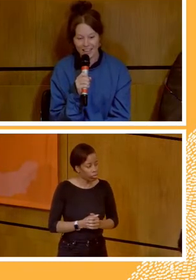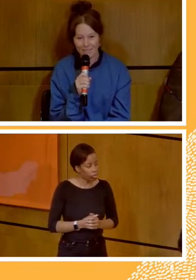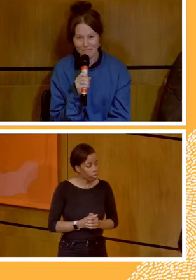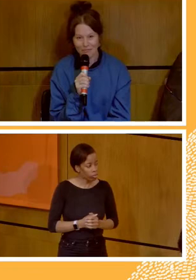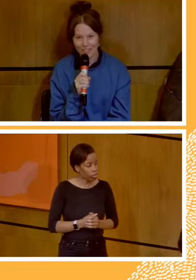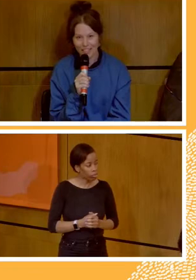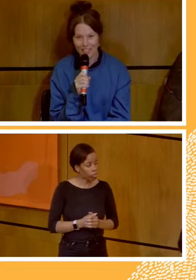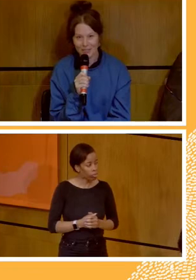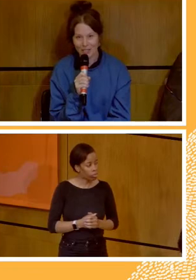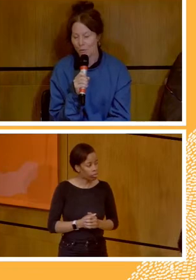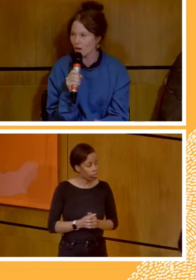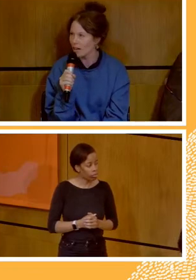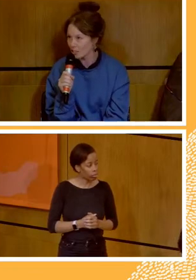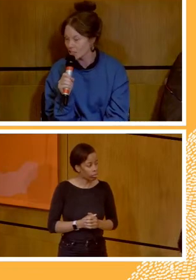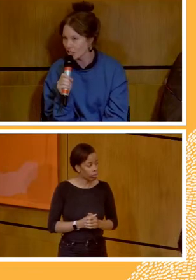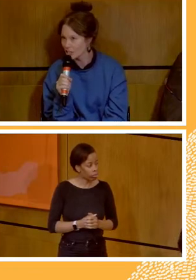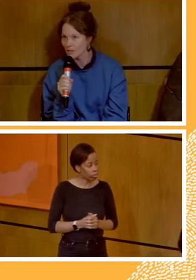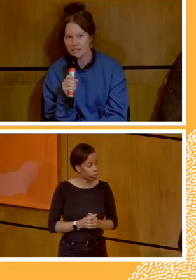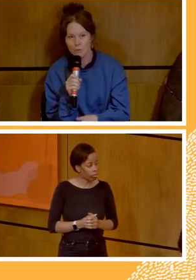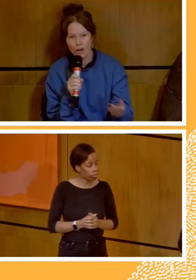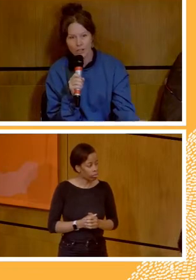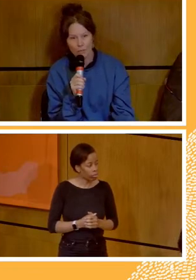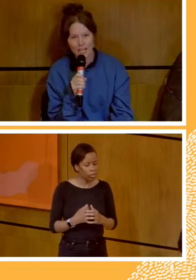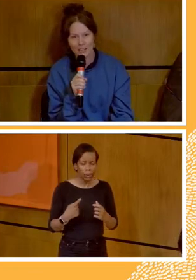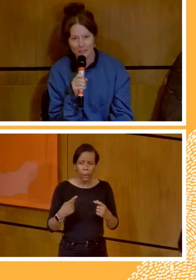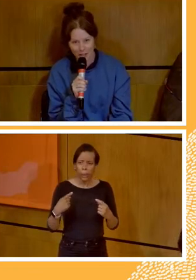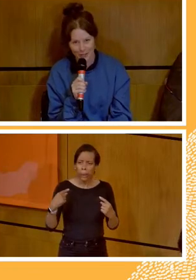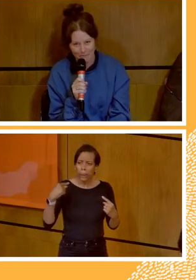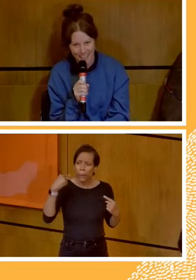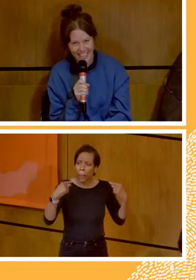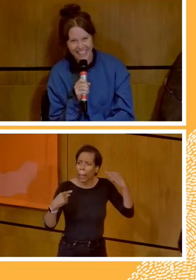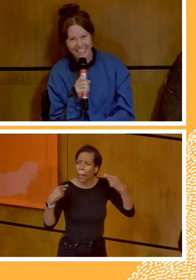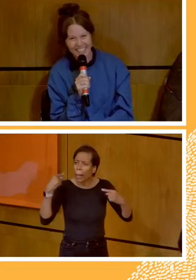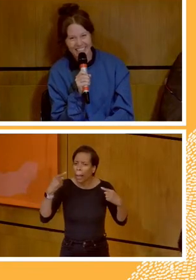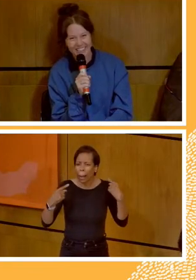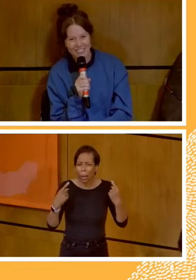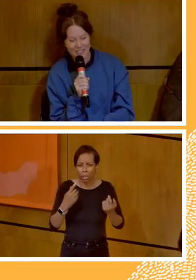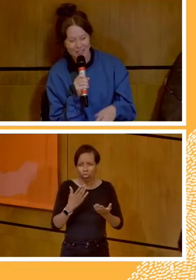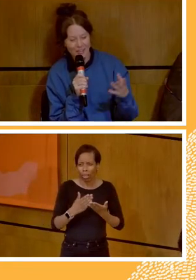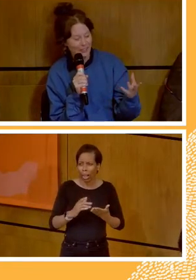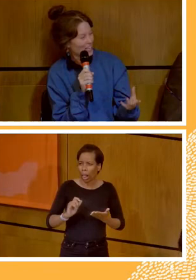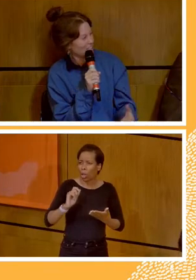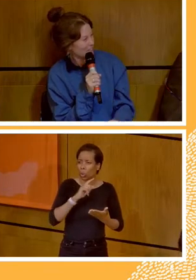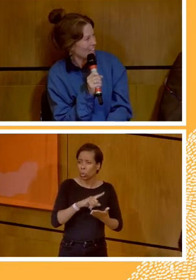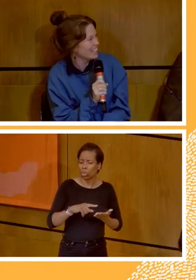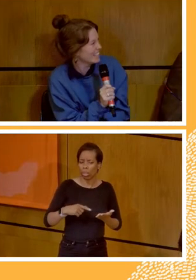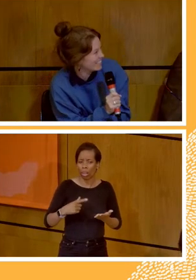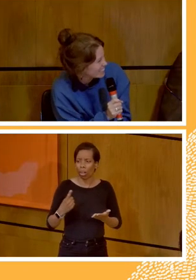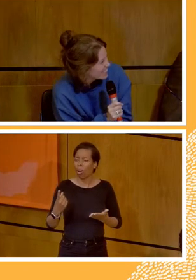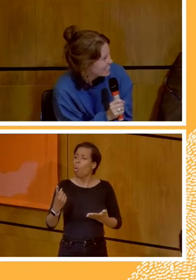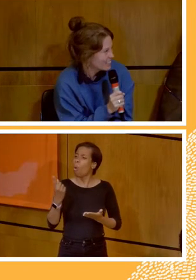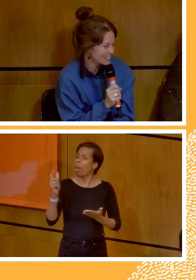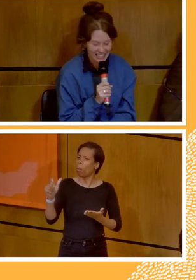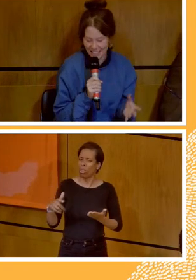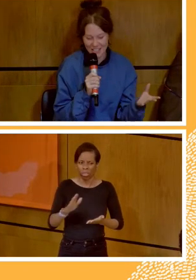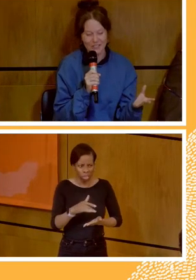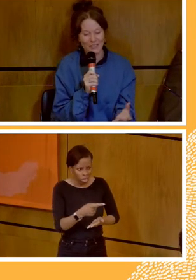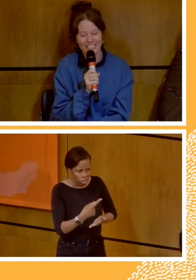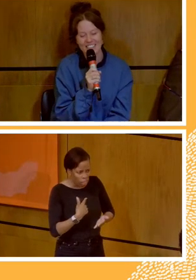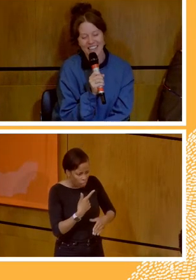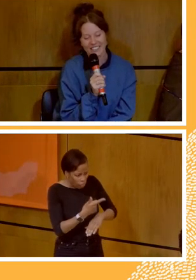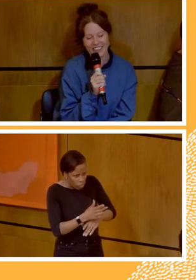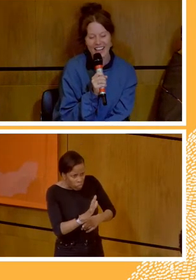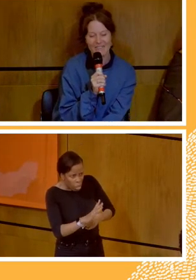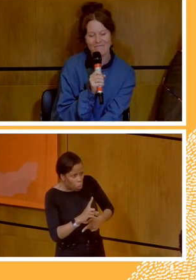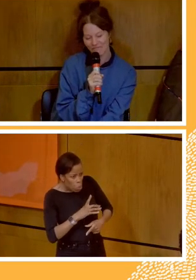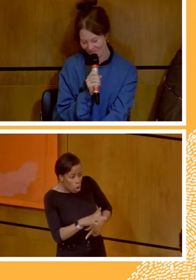and it's, you know, one guy actually turned to me and said, "Why are you not making a film?" And I was like, "Well, that's just not what